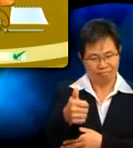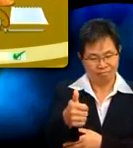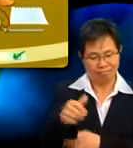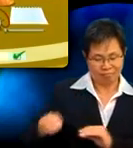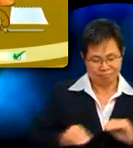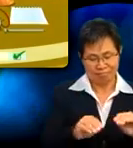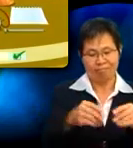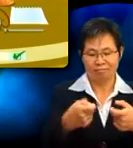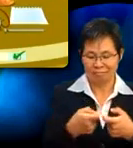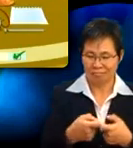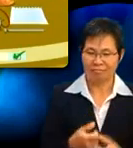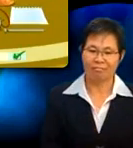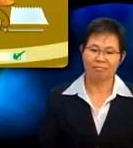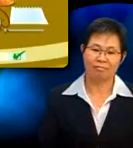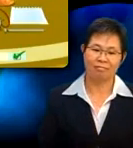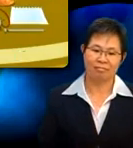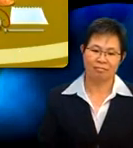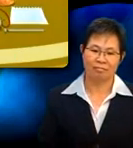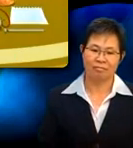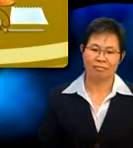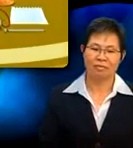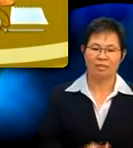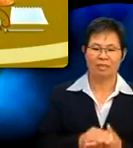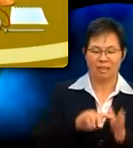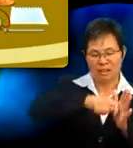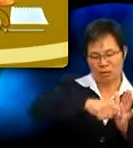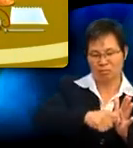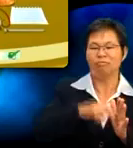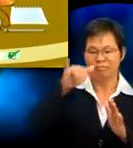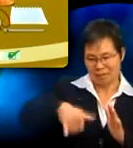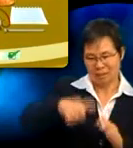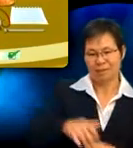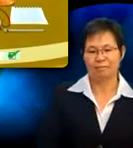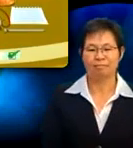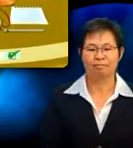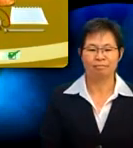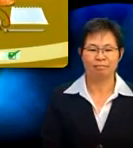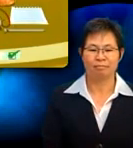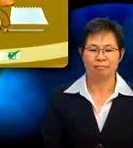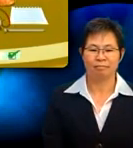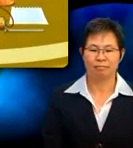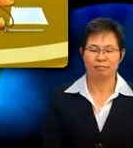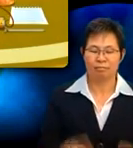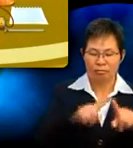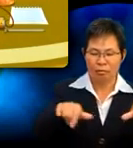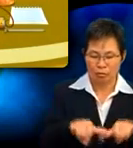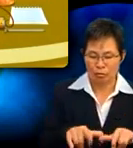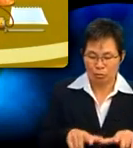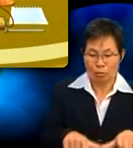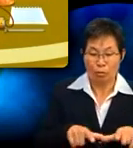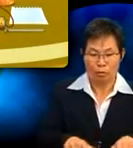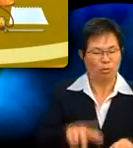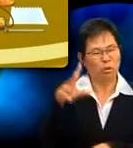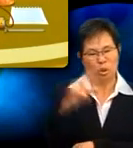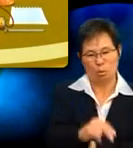can conduct electricity. The brass key. Yes, it can. The wooden